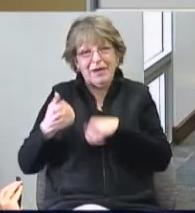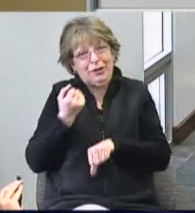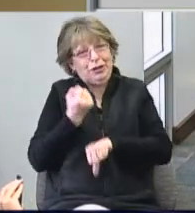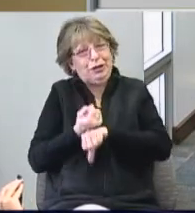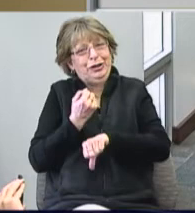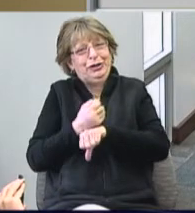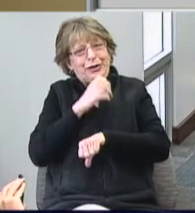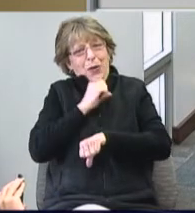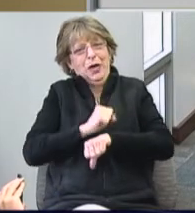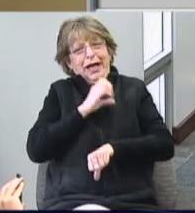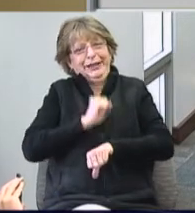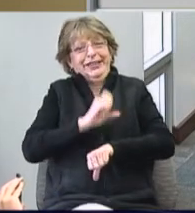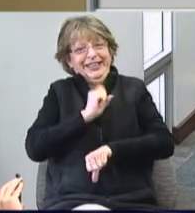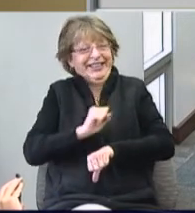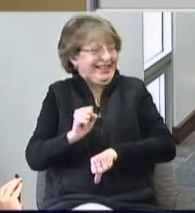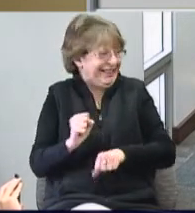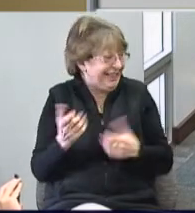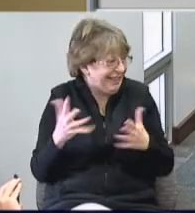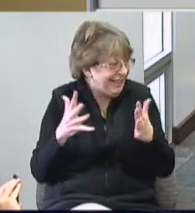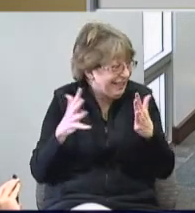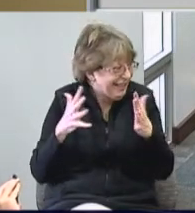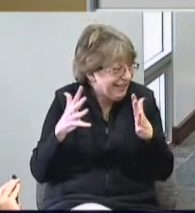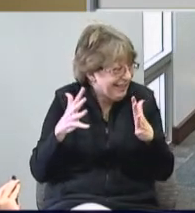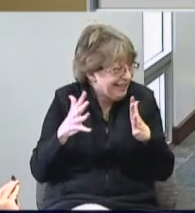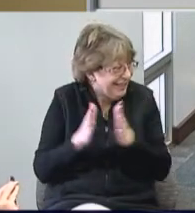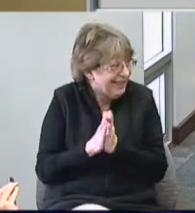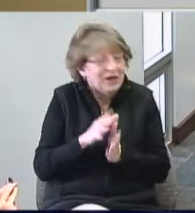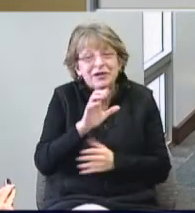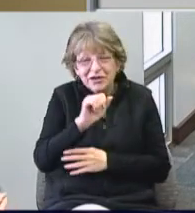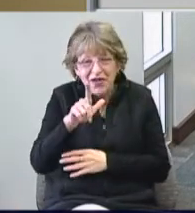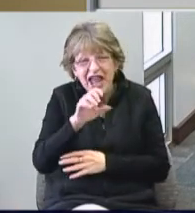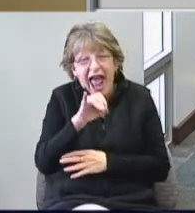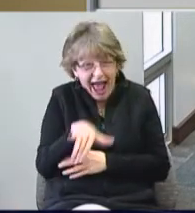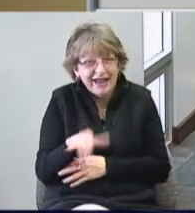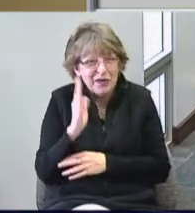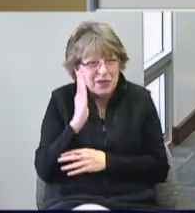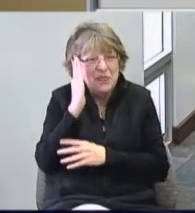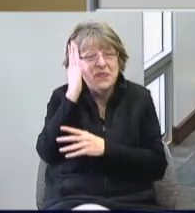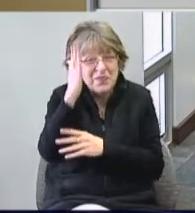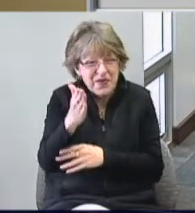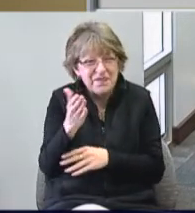man. thank you. All right. You're ready for the Flintstones.